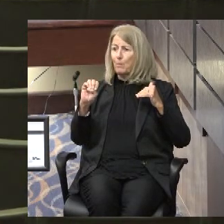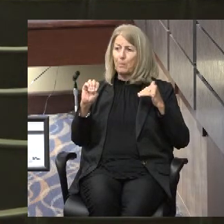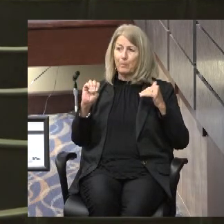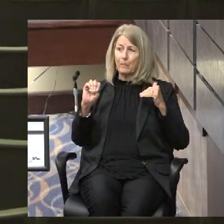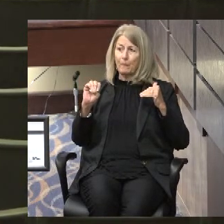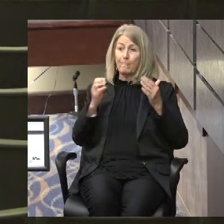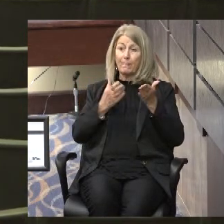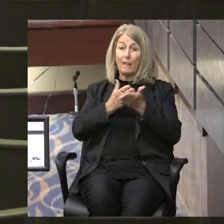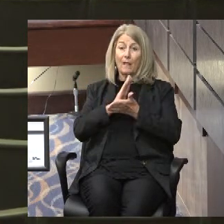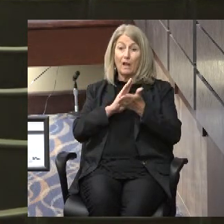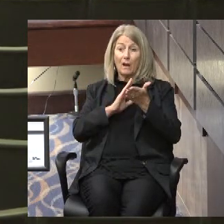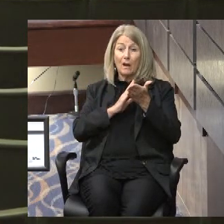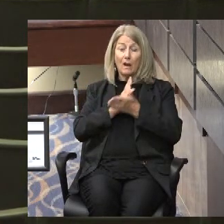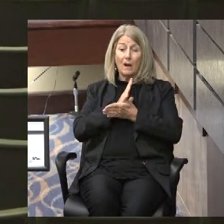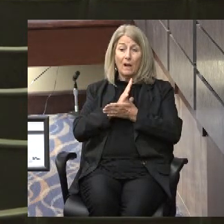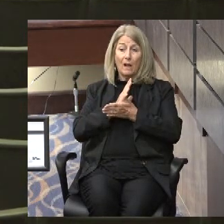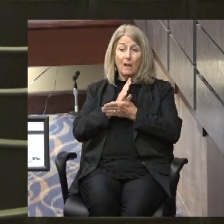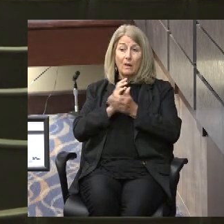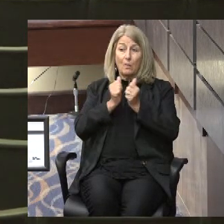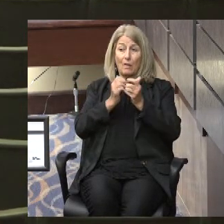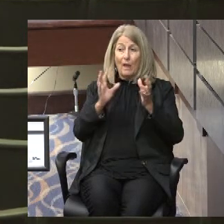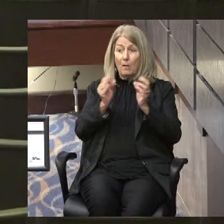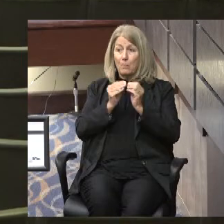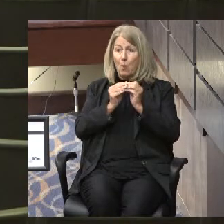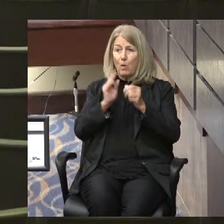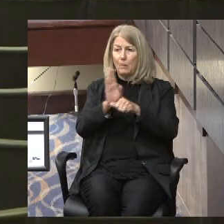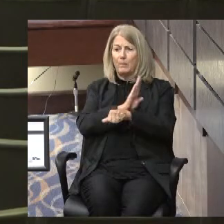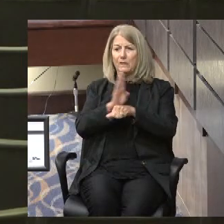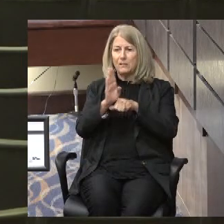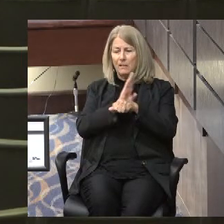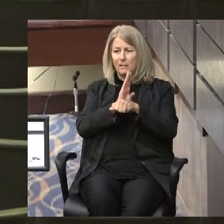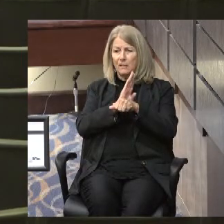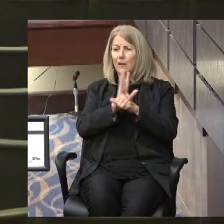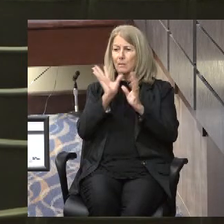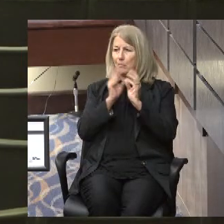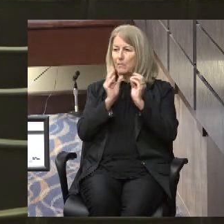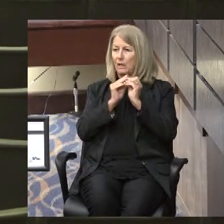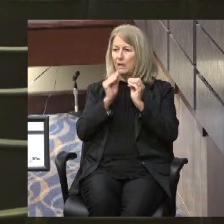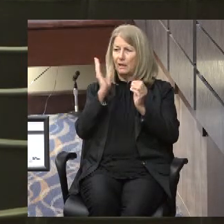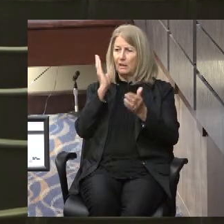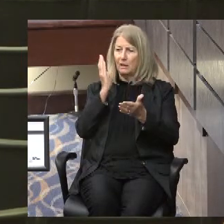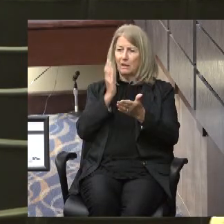All right, there being no further business, this meeting will be adjourned at 7:04 PM. Thanks, everybody.